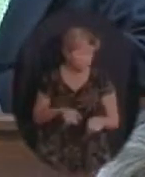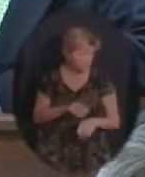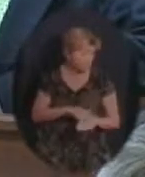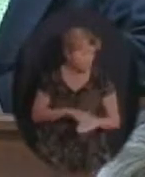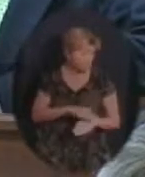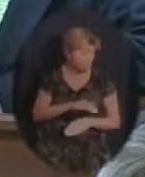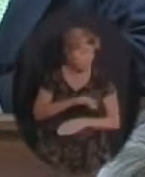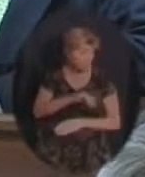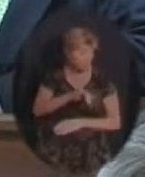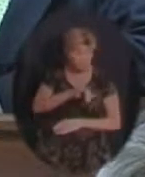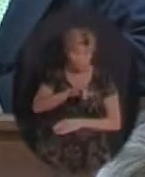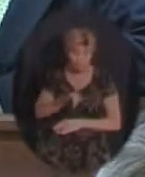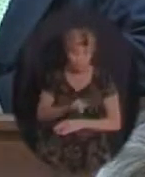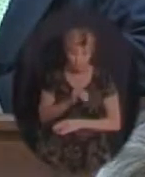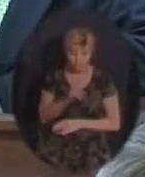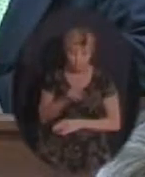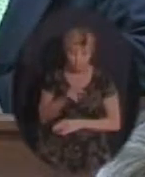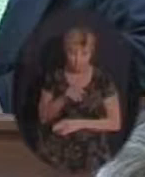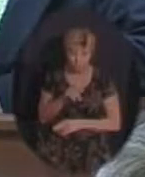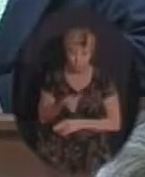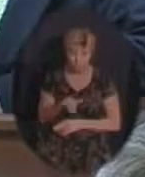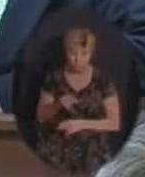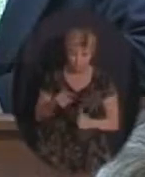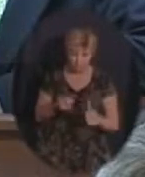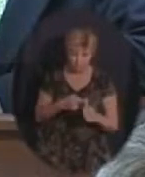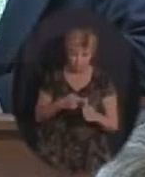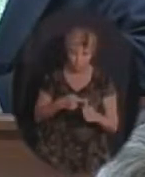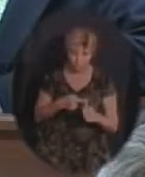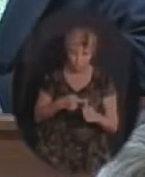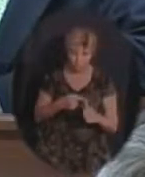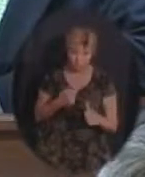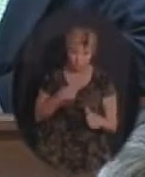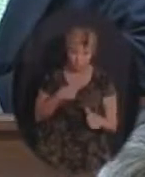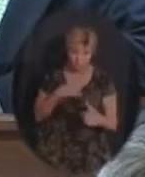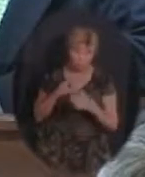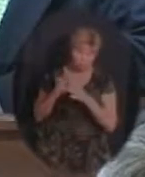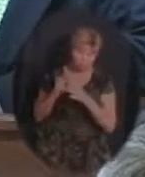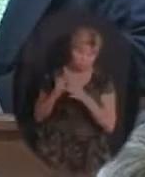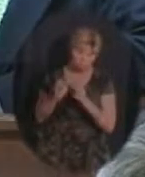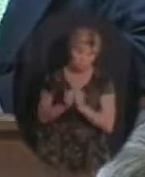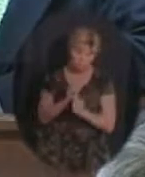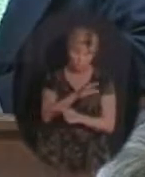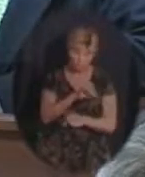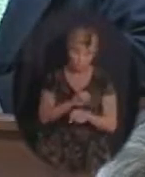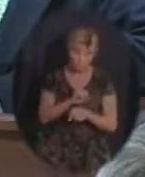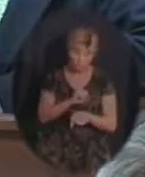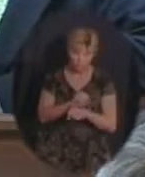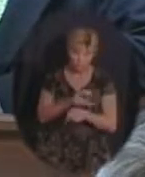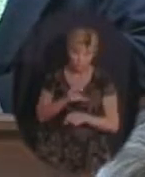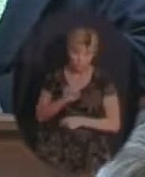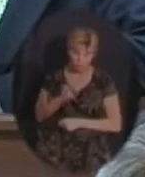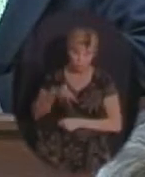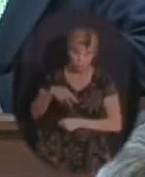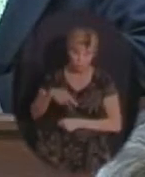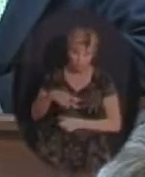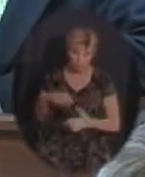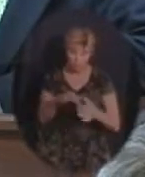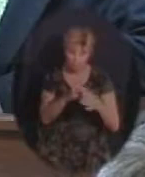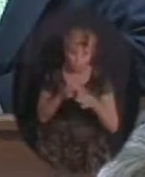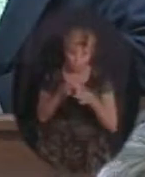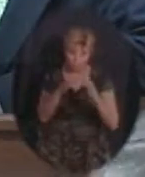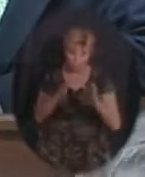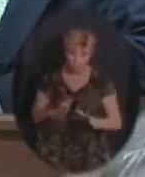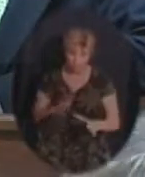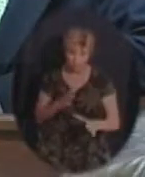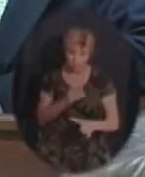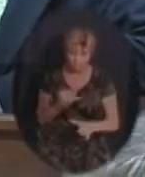actually worked with your workers' comp coordinator and have received the renewal proposal as